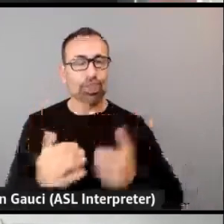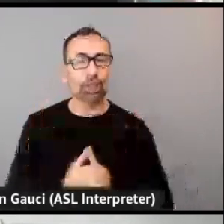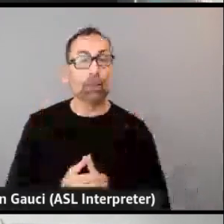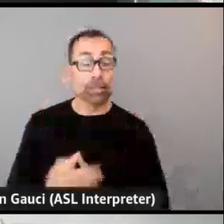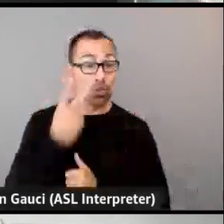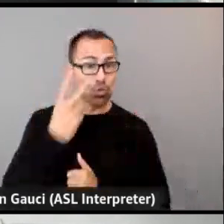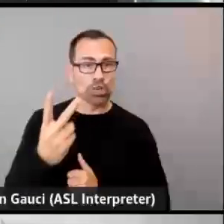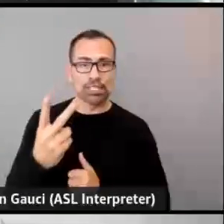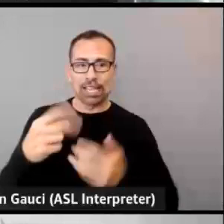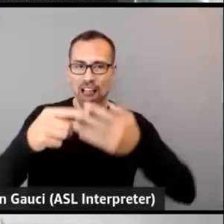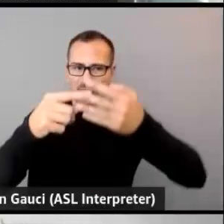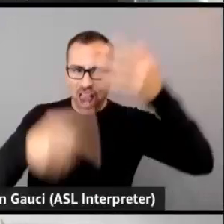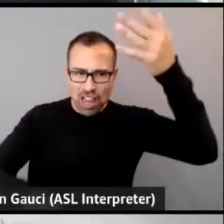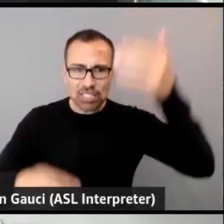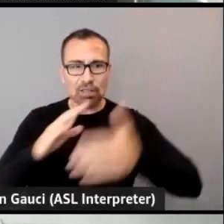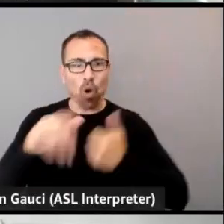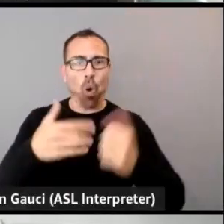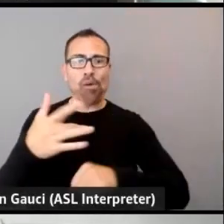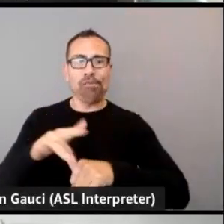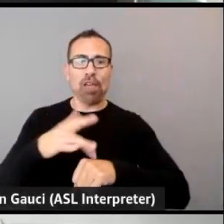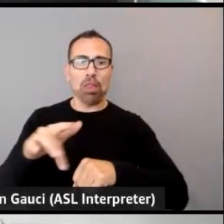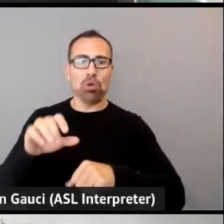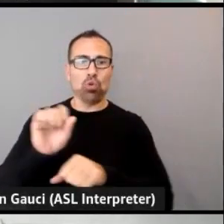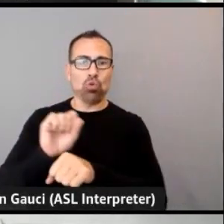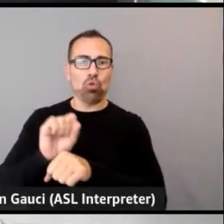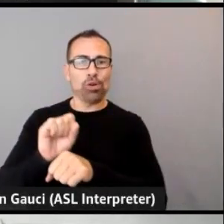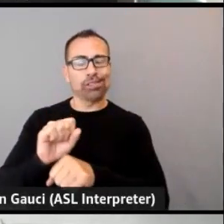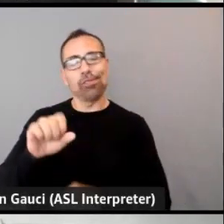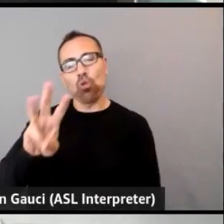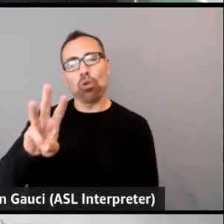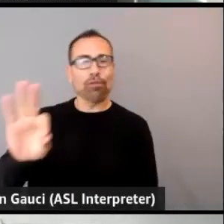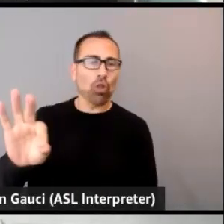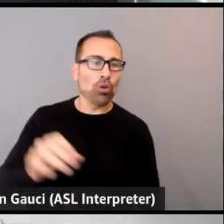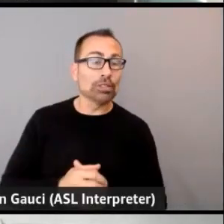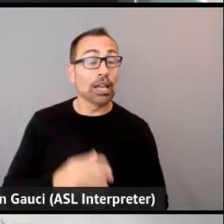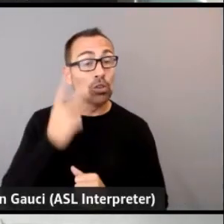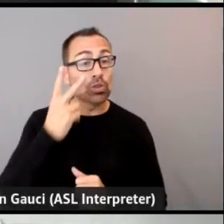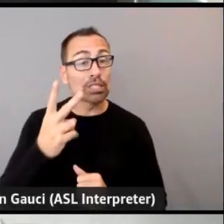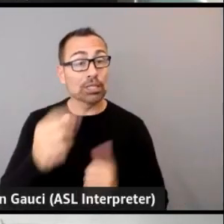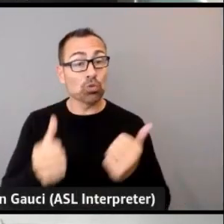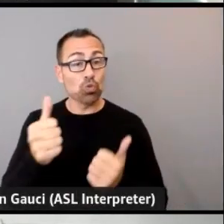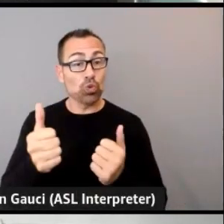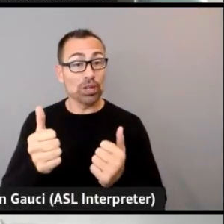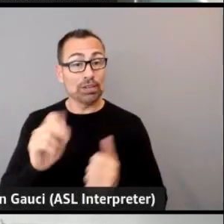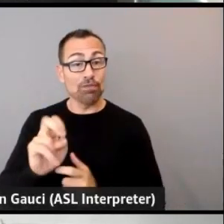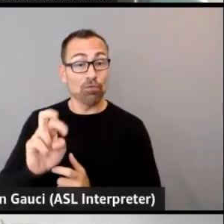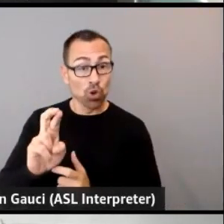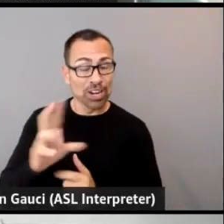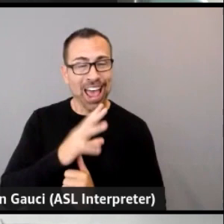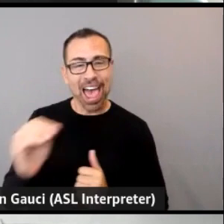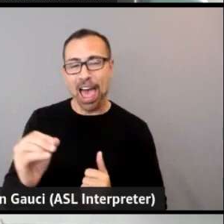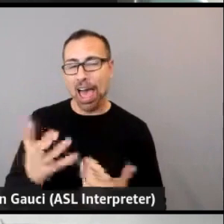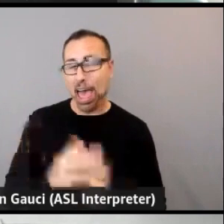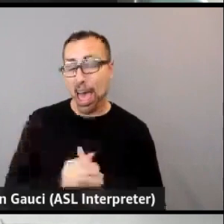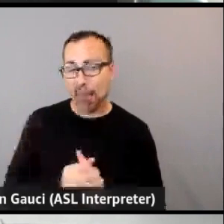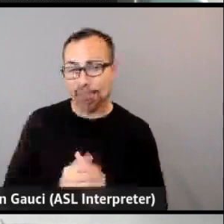available workflows, the version of the workflows, and the best part, a predictable price per